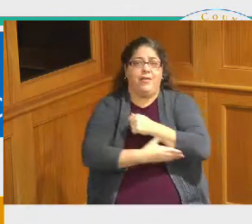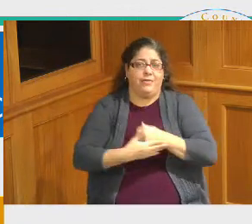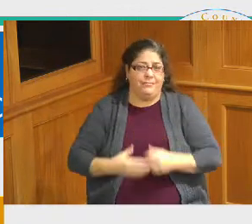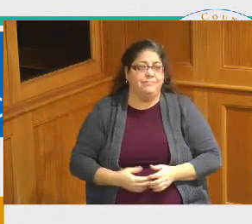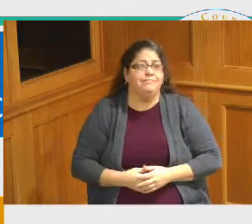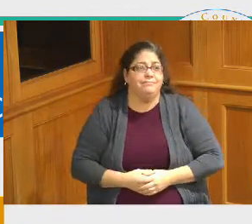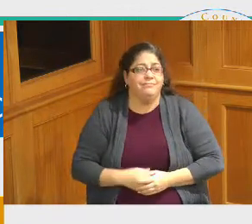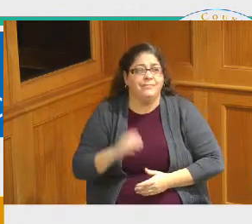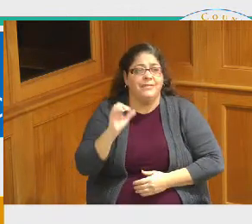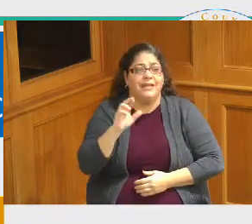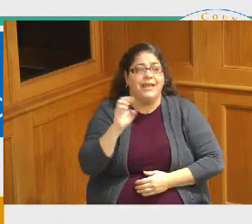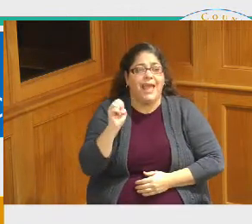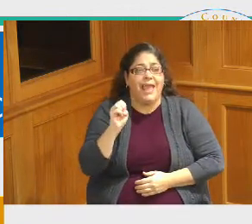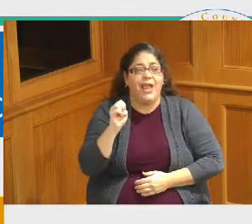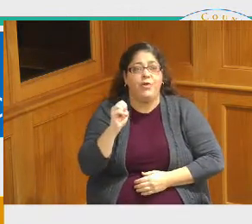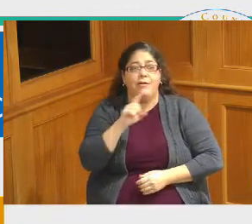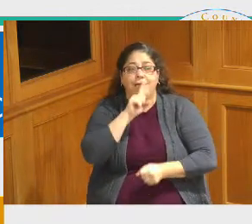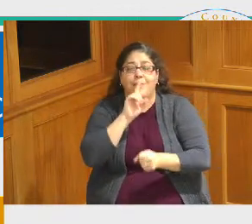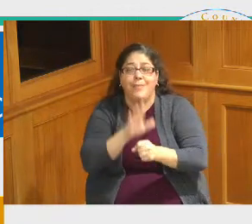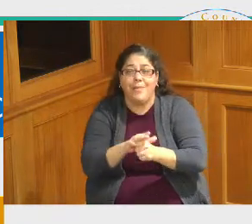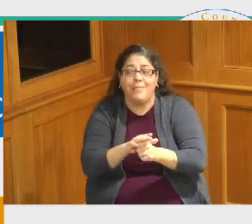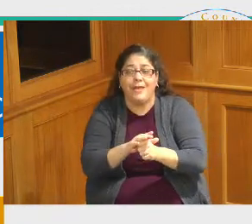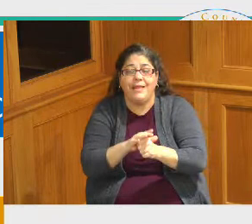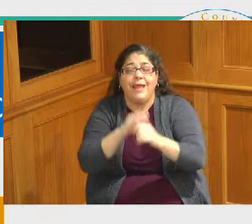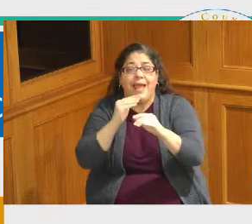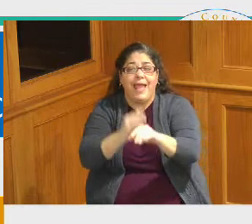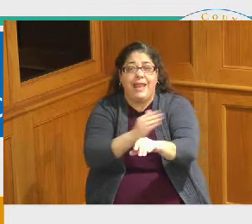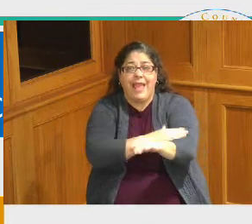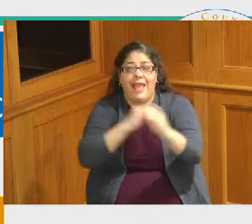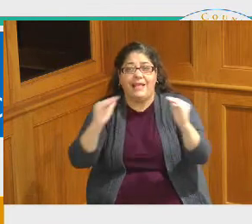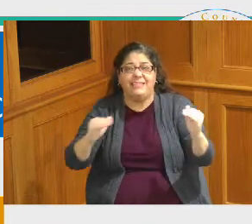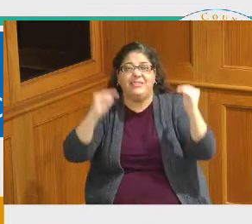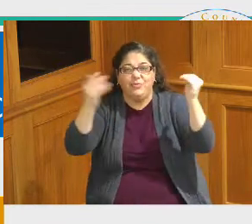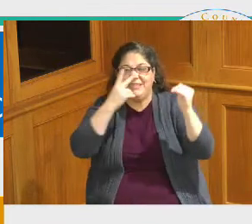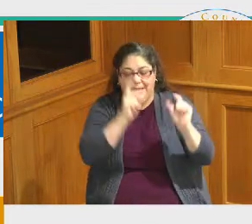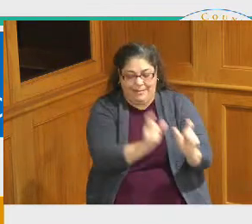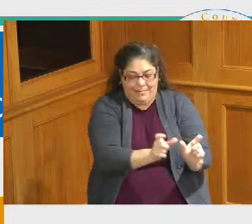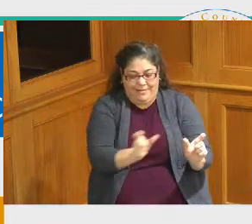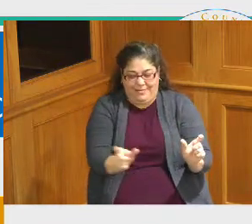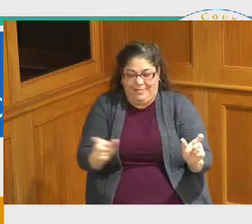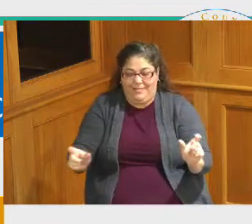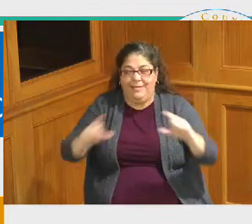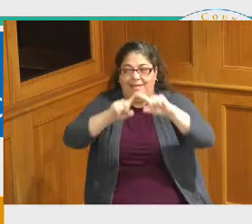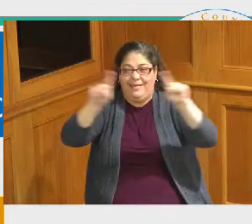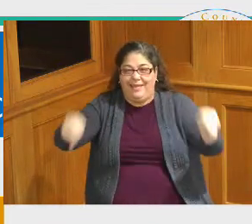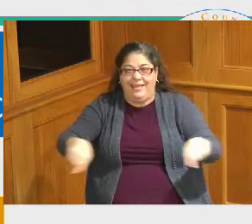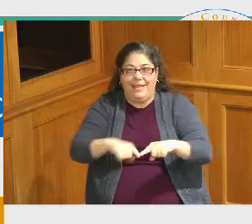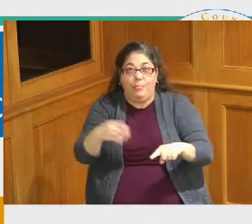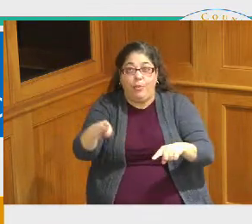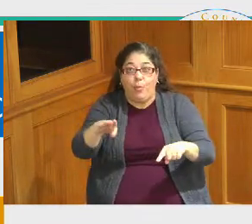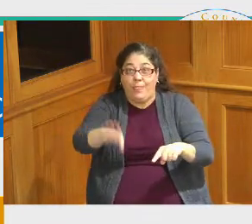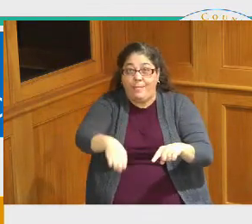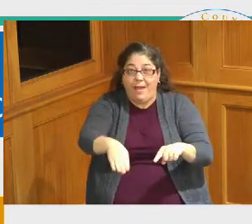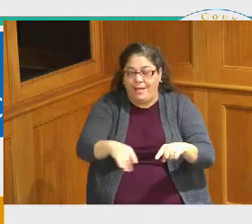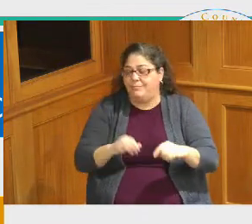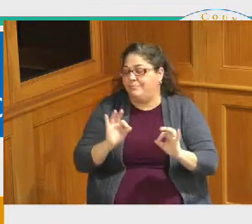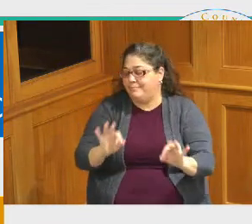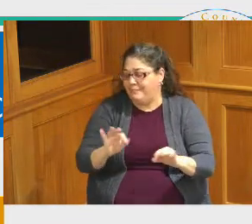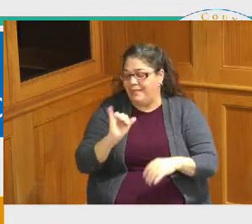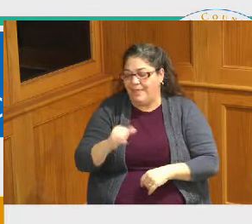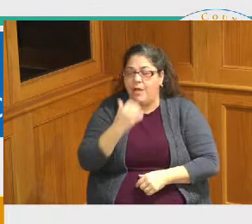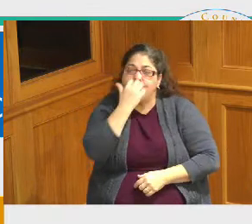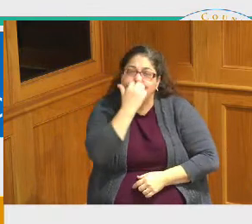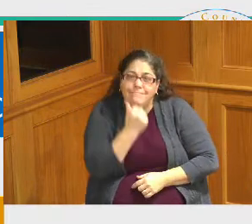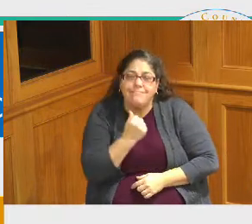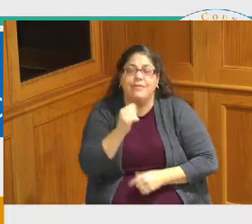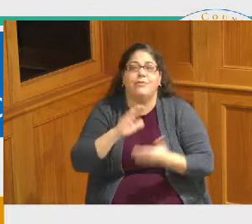care, commit, enhance, and those are really the revised core values that we've come up with as part of this process, basically saying we care about our community, we are